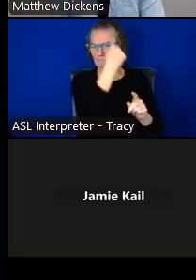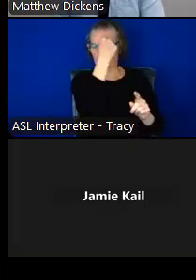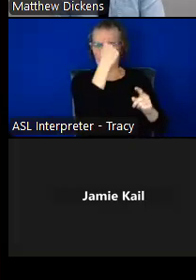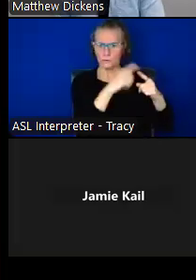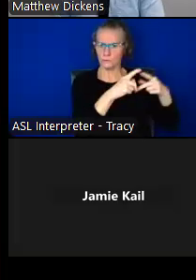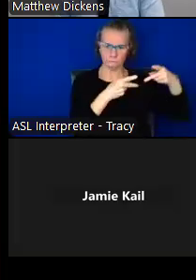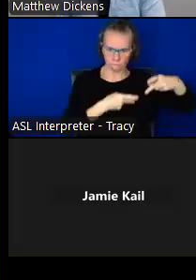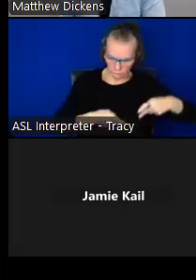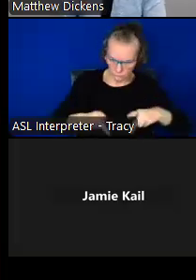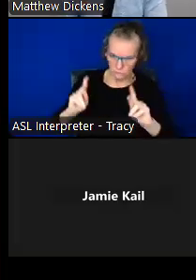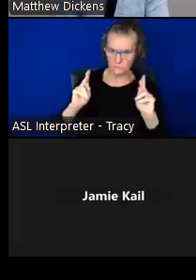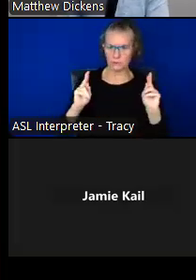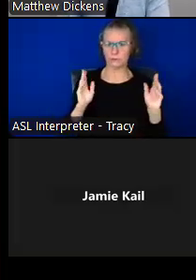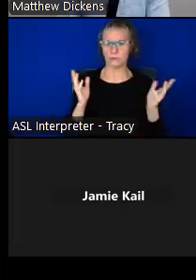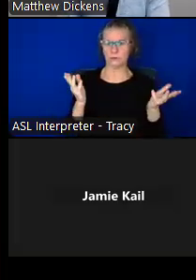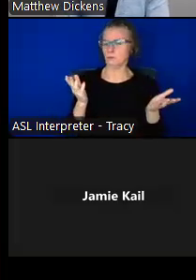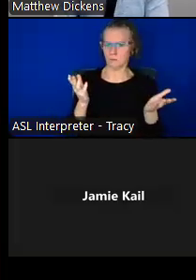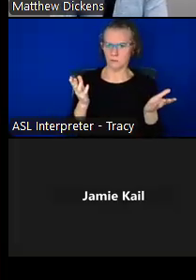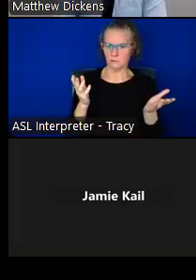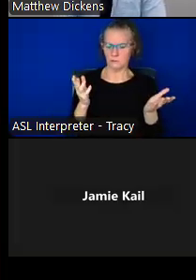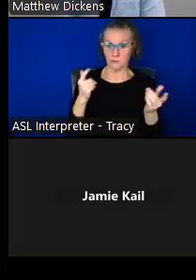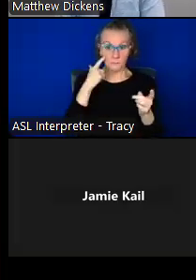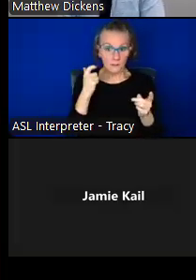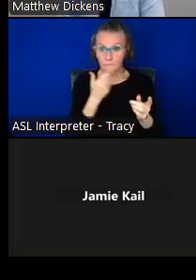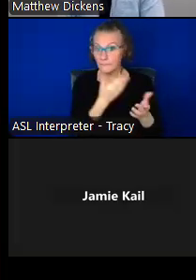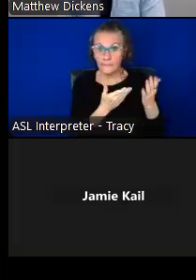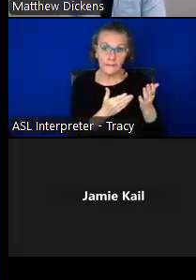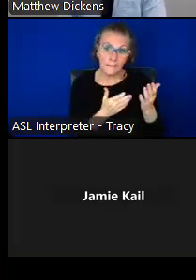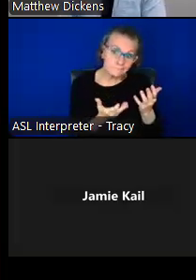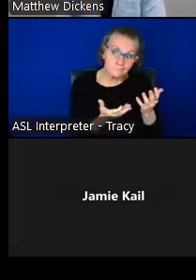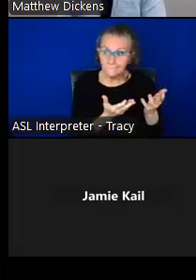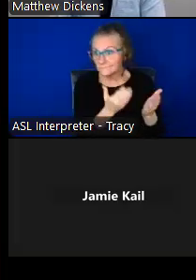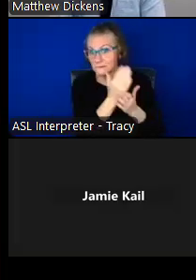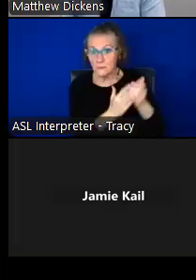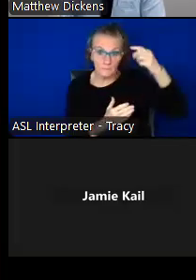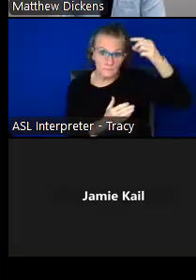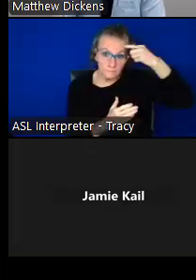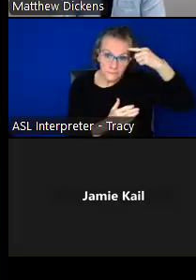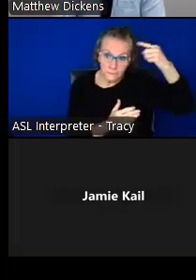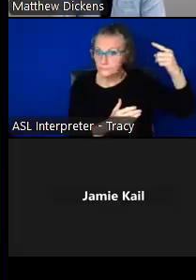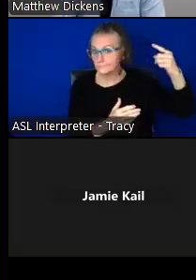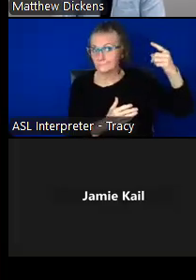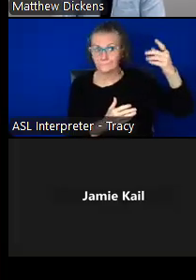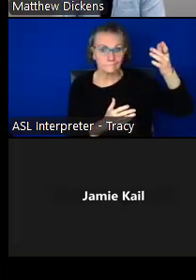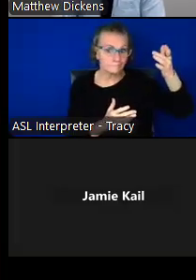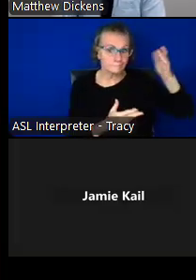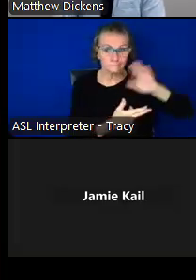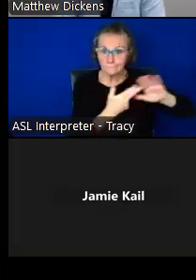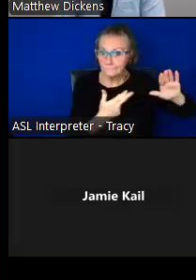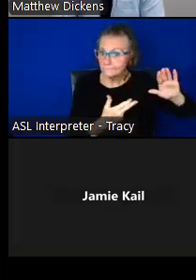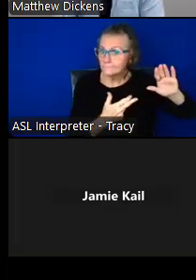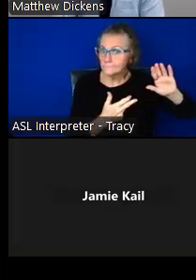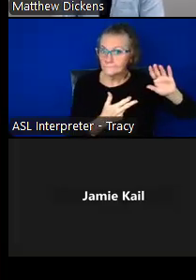informed, rational decision because they may lack capacity or have a mental or